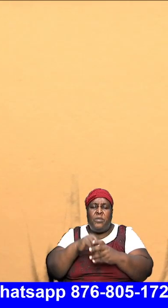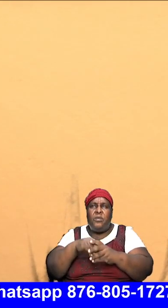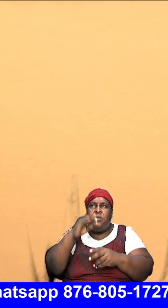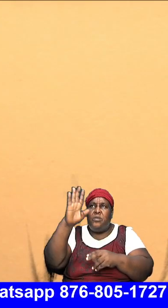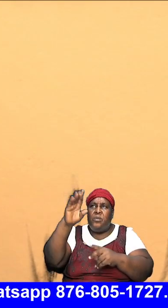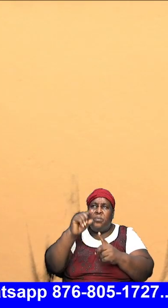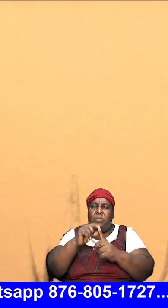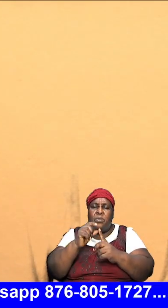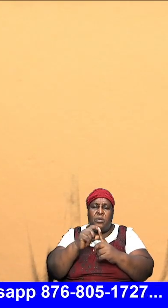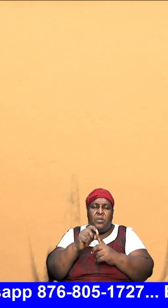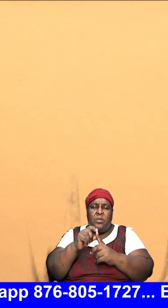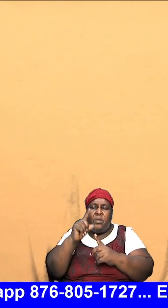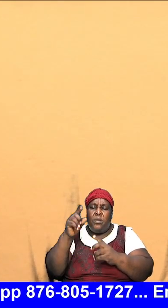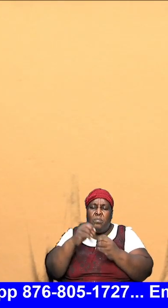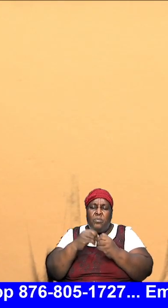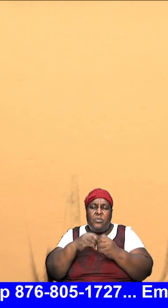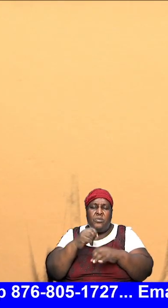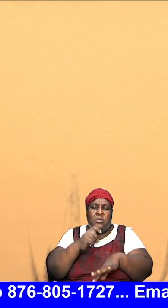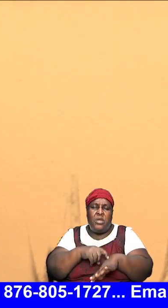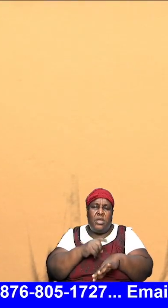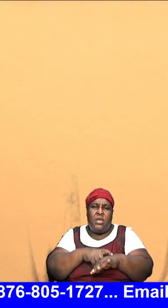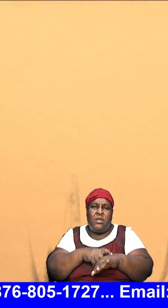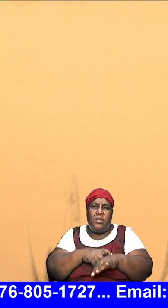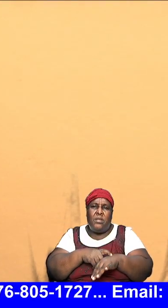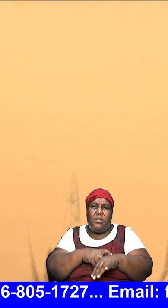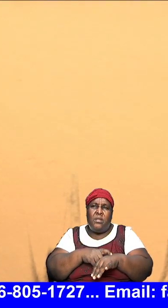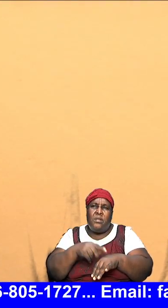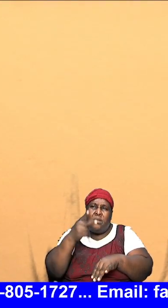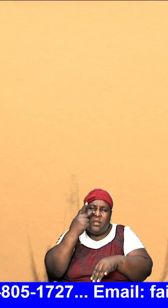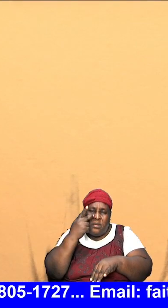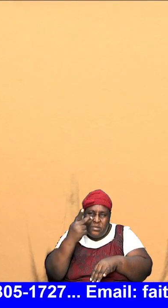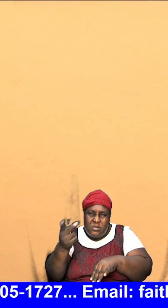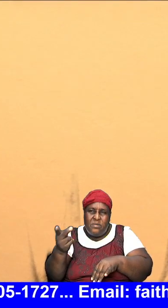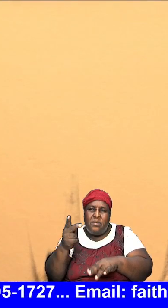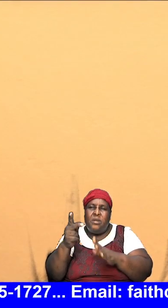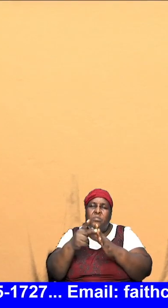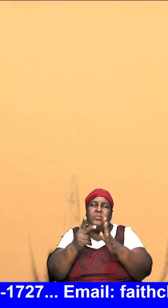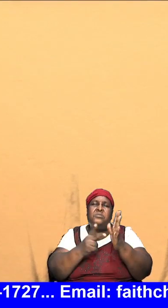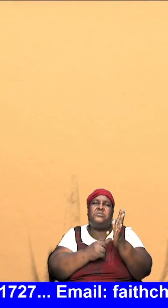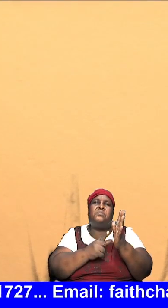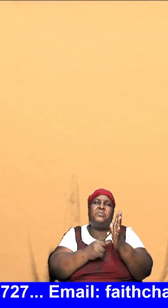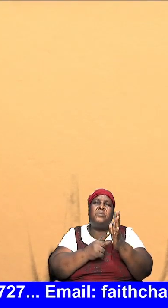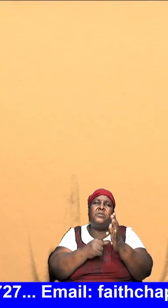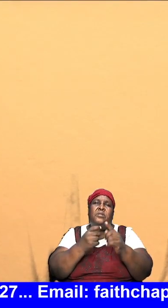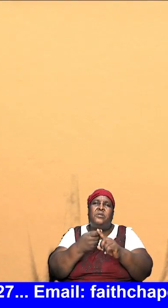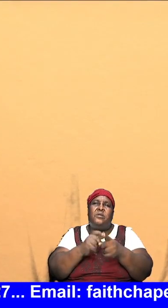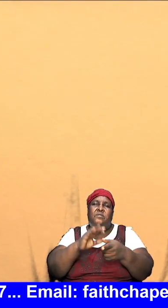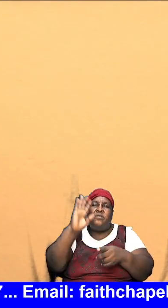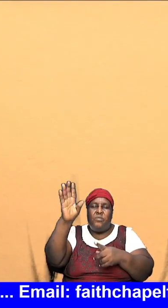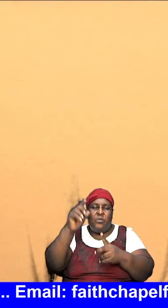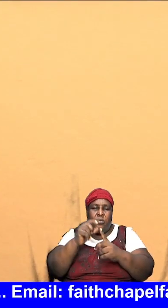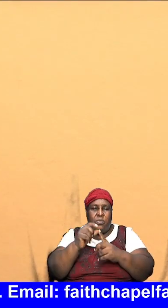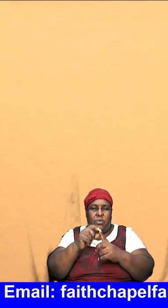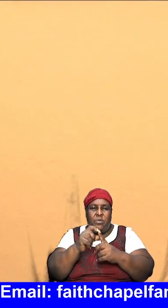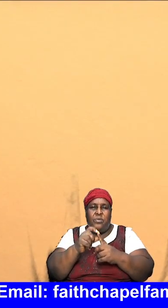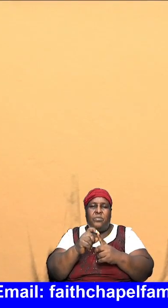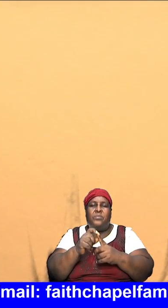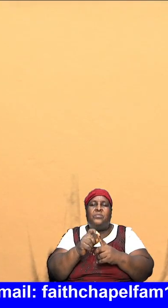word. One more time to look at the principles from your word.